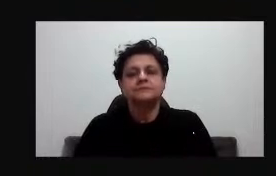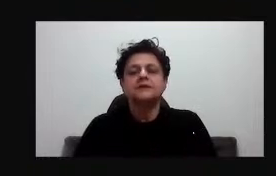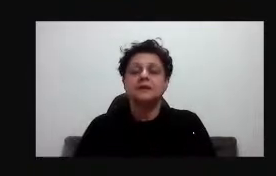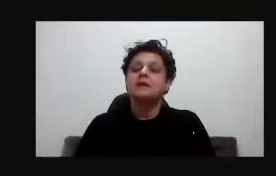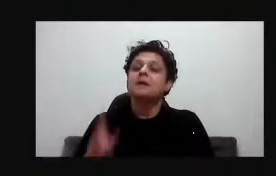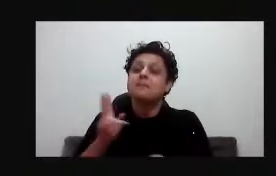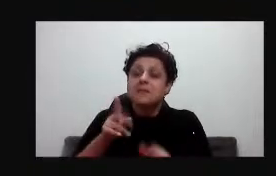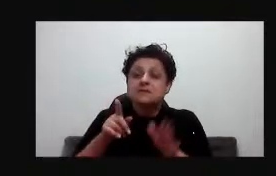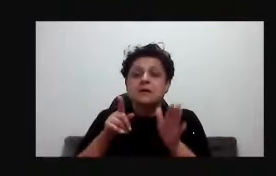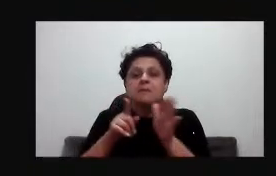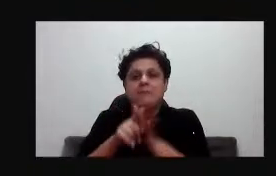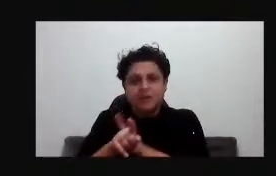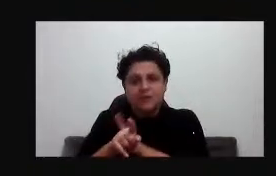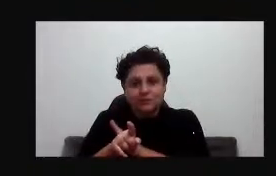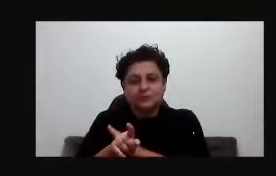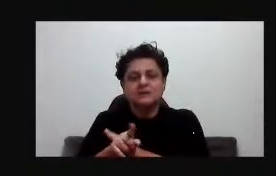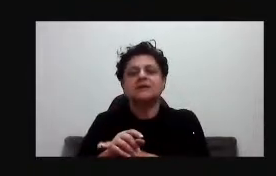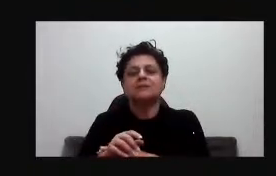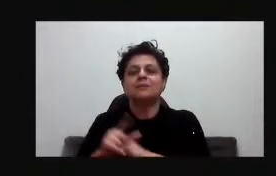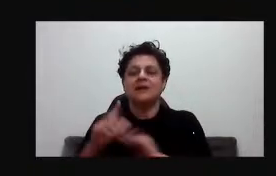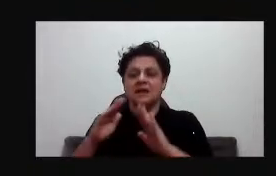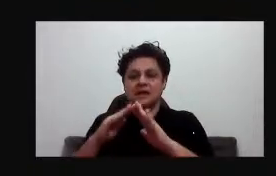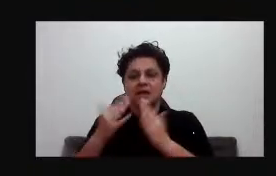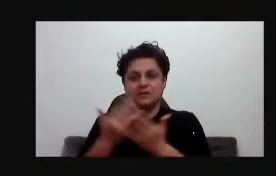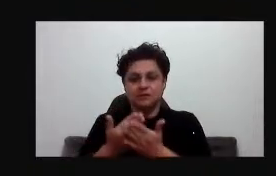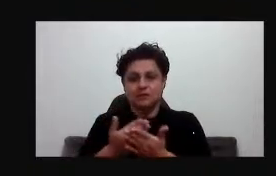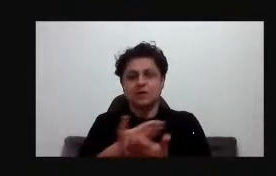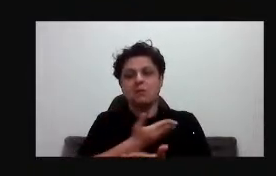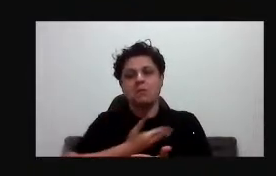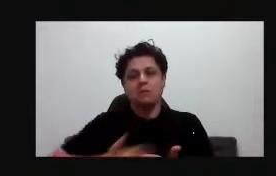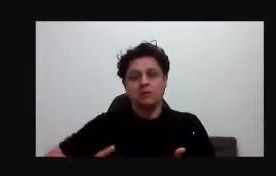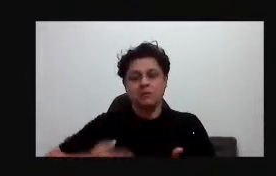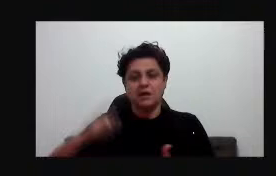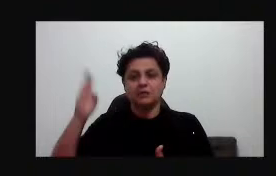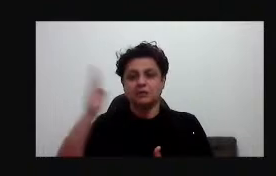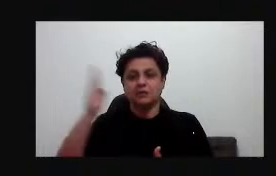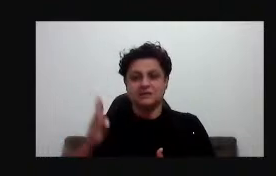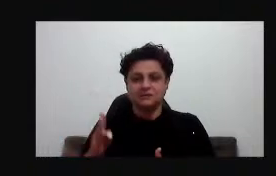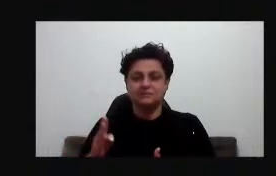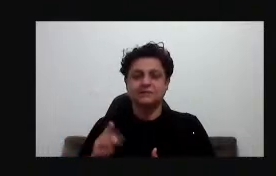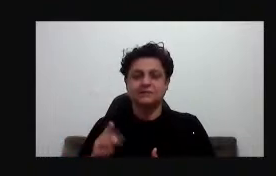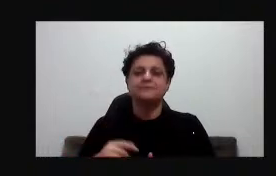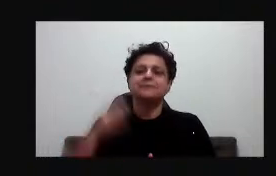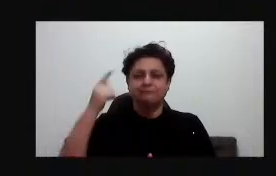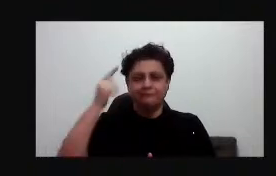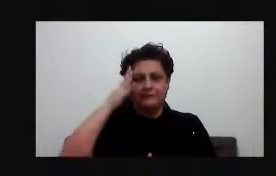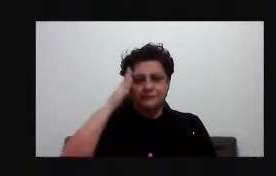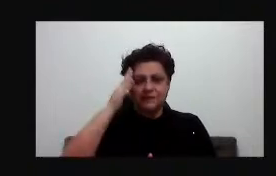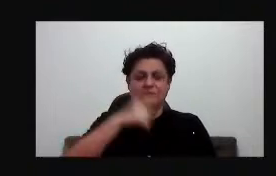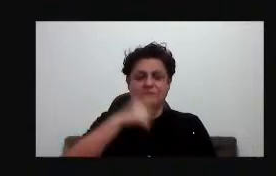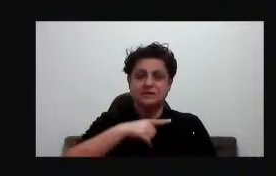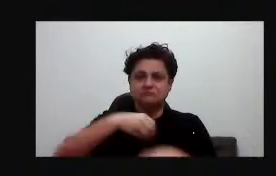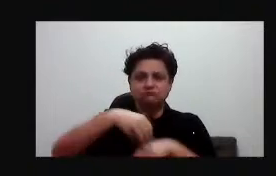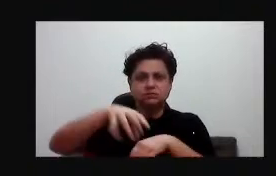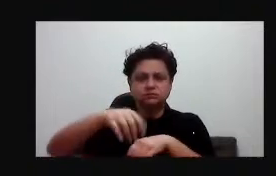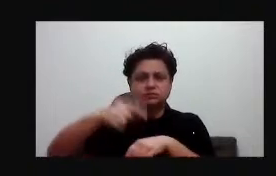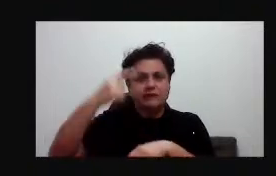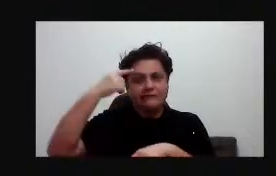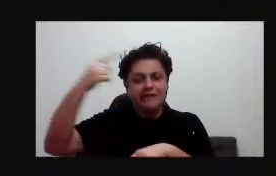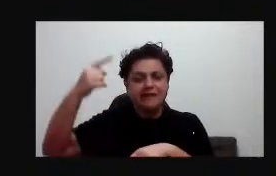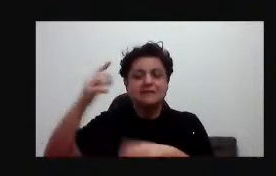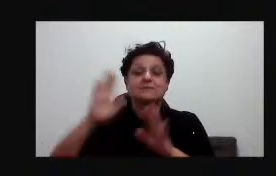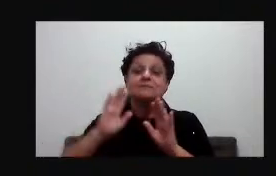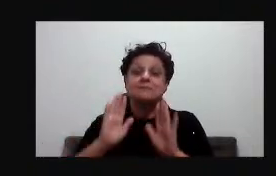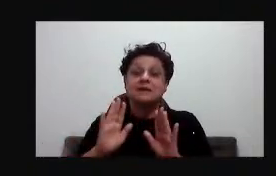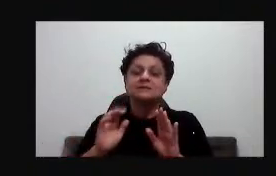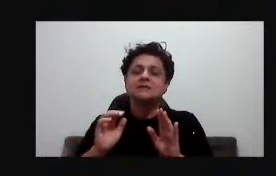material is amazing and I still have many ideas for classroom, but can you also give us some tips for cases where the curriculum